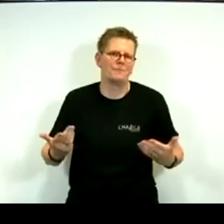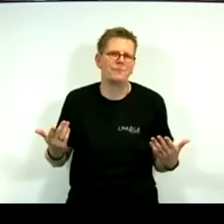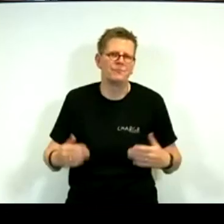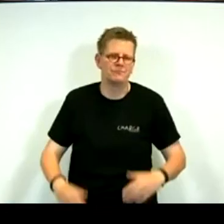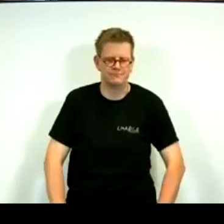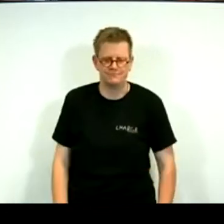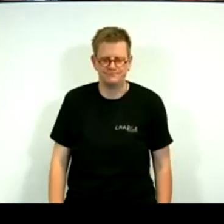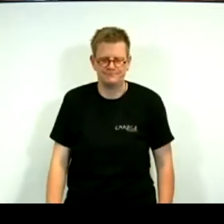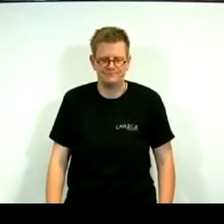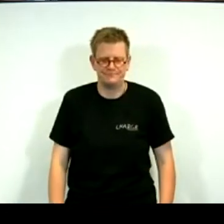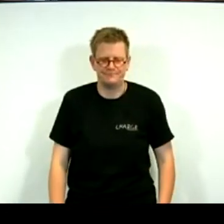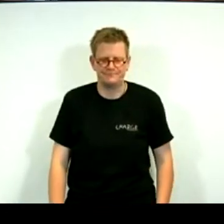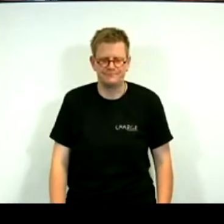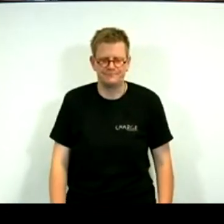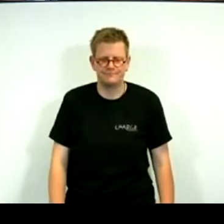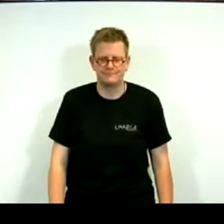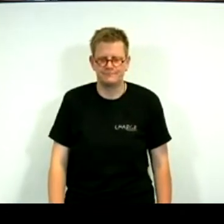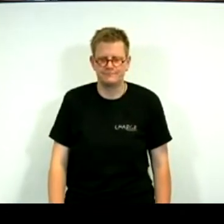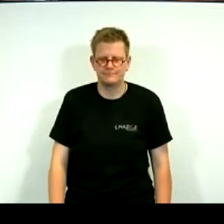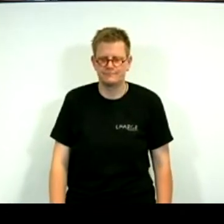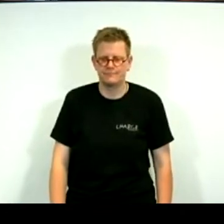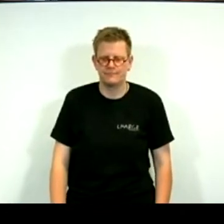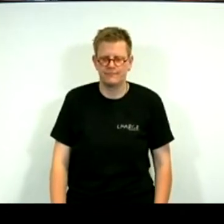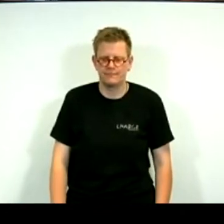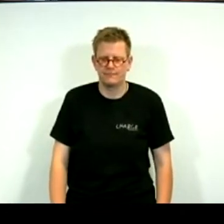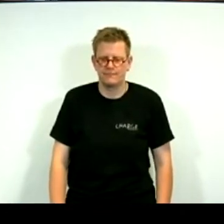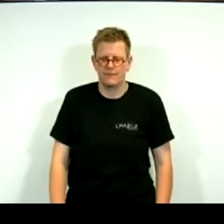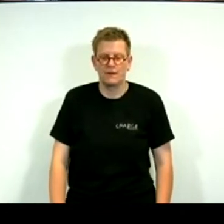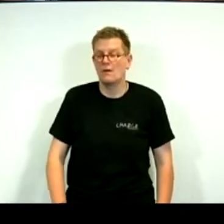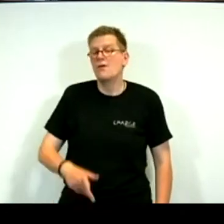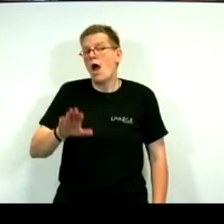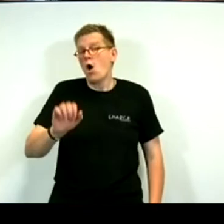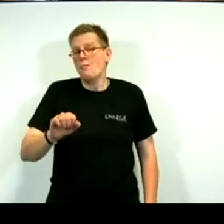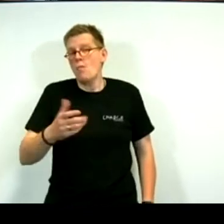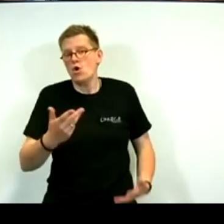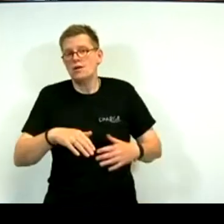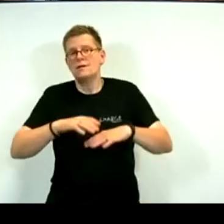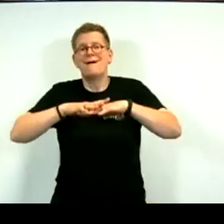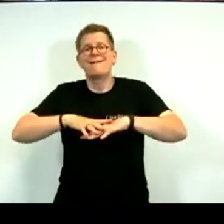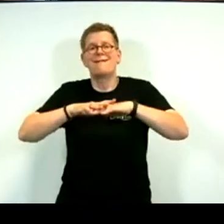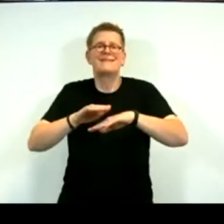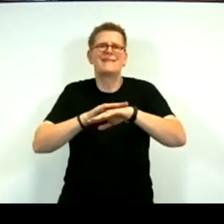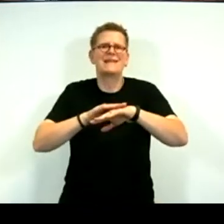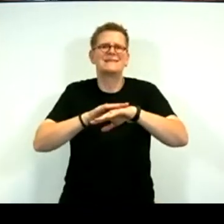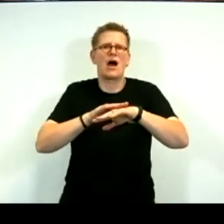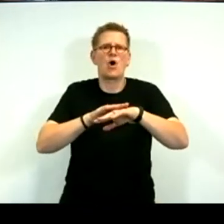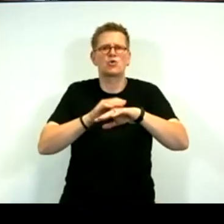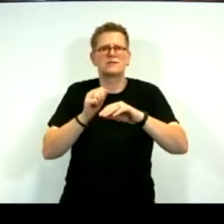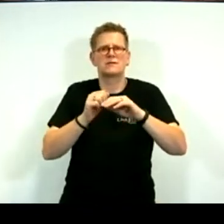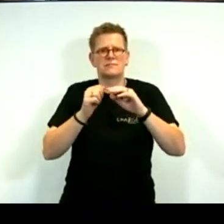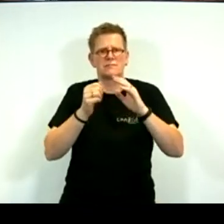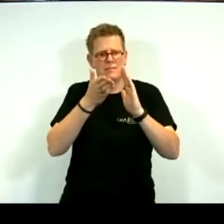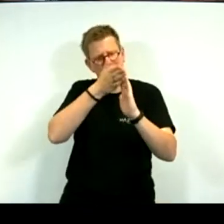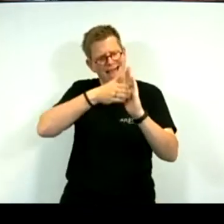to have a retinal coloboma with no iris coloboma, but in my experience, most children who have an iris